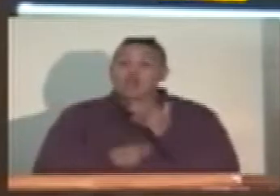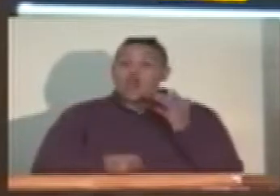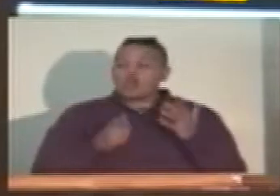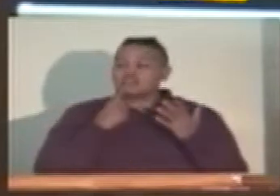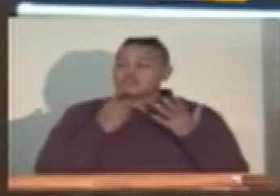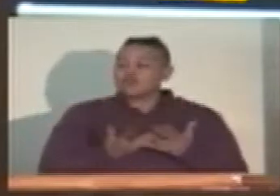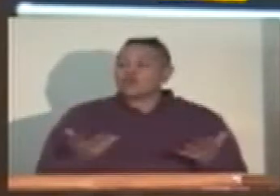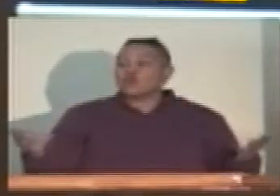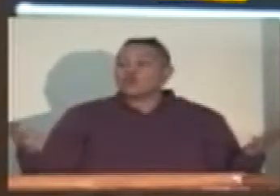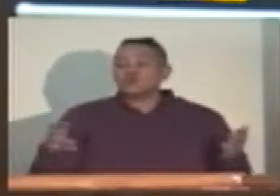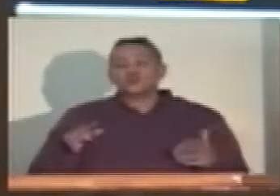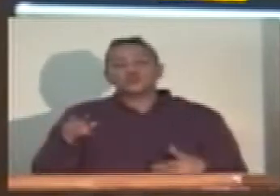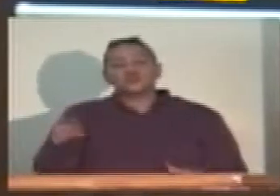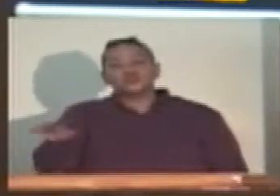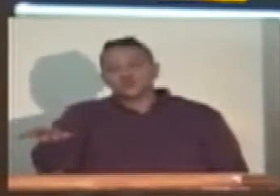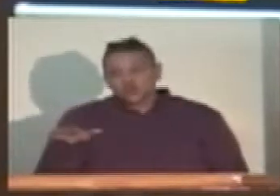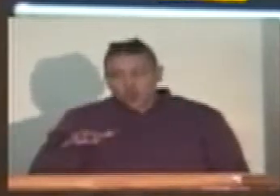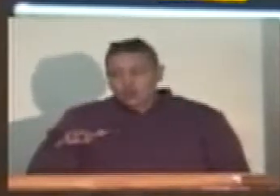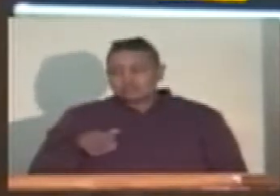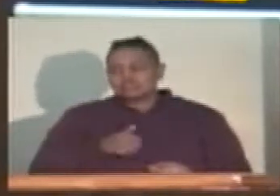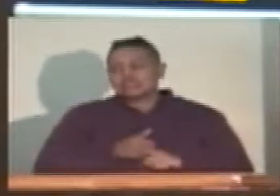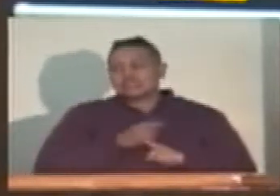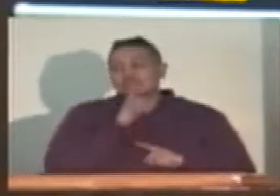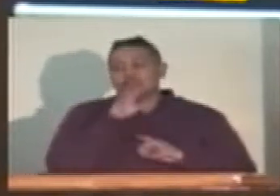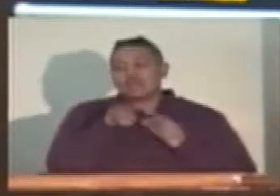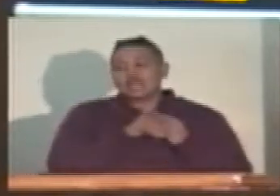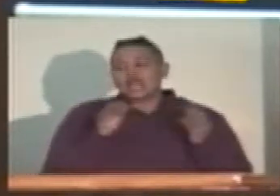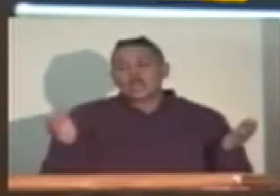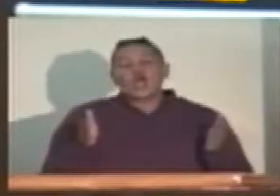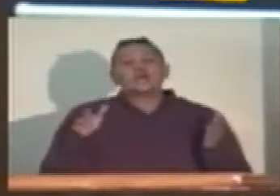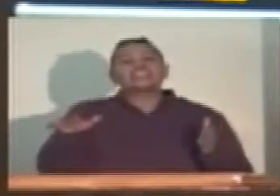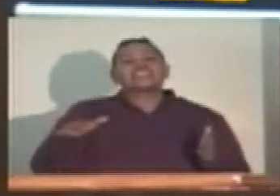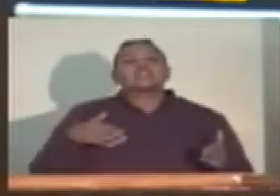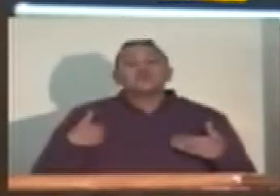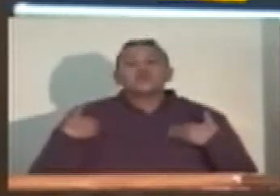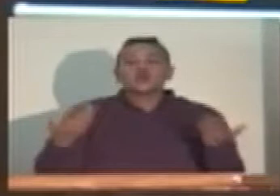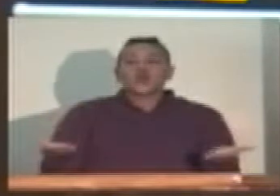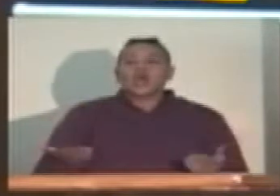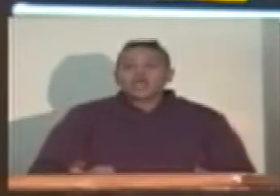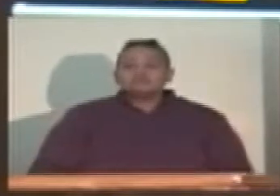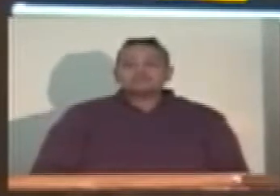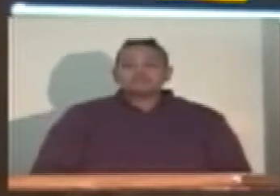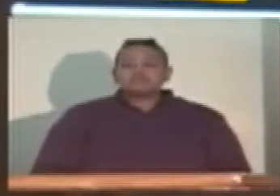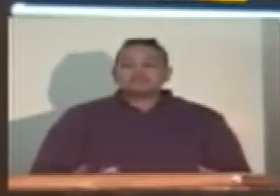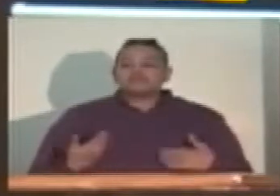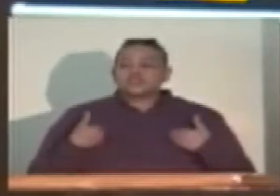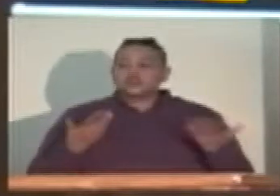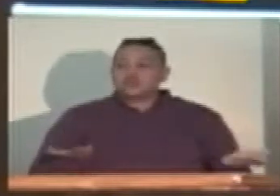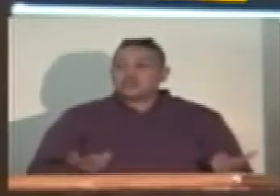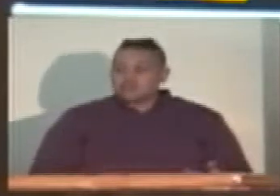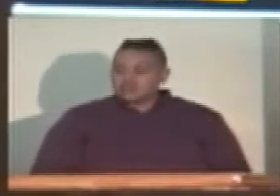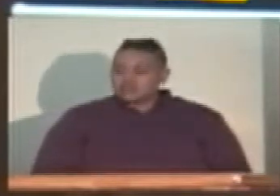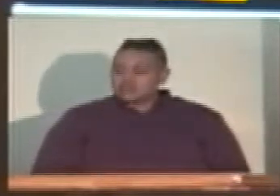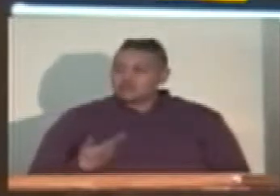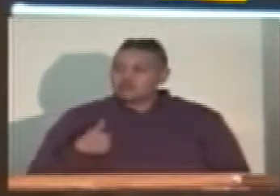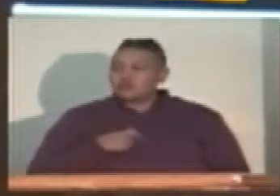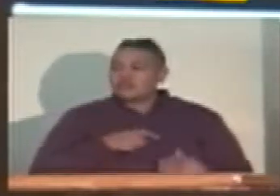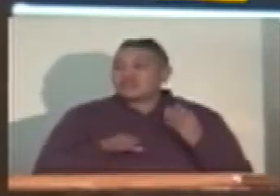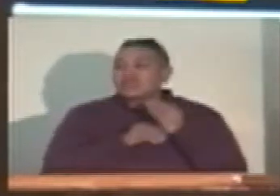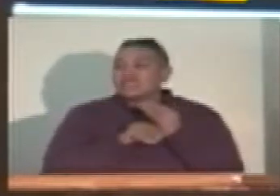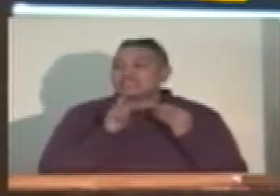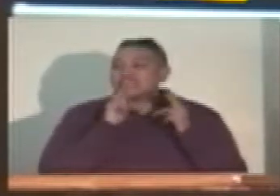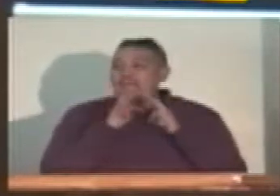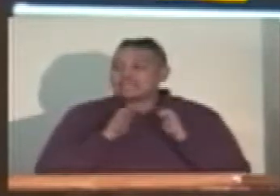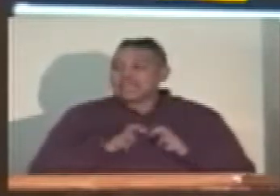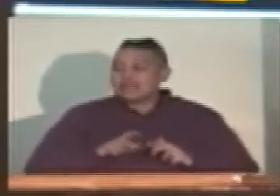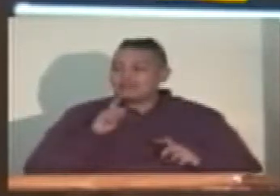goods stolen. This may even encourage the thief to enrich himself in this way. We are therefore